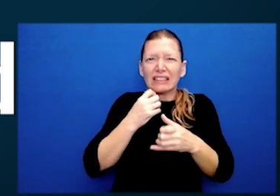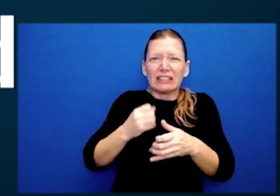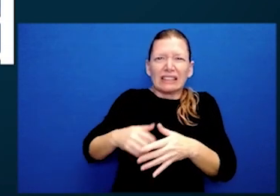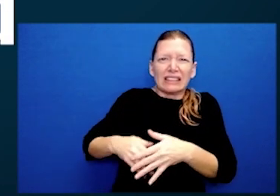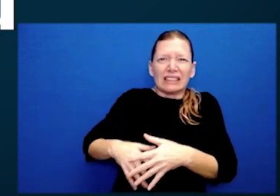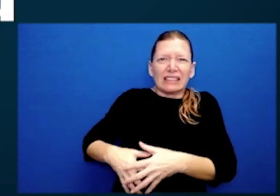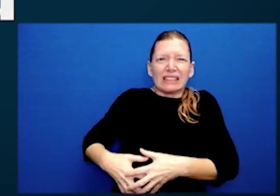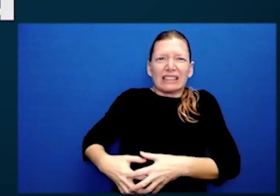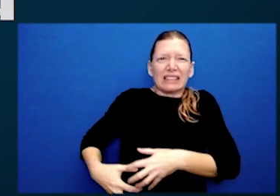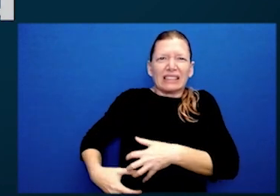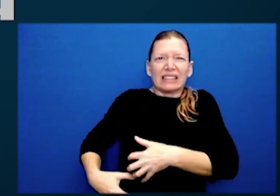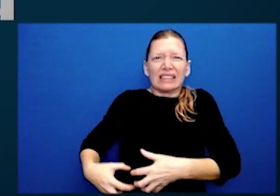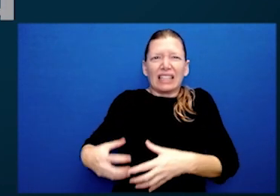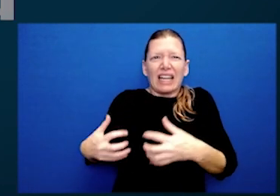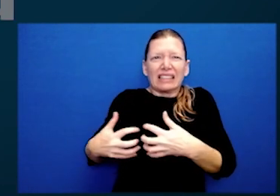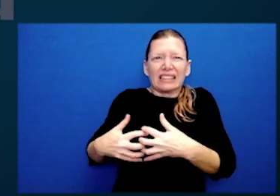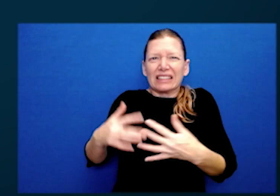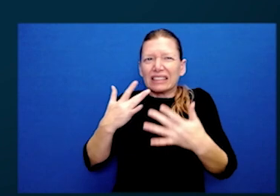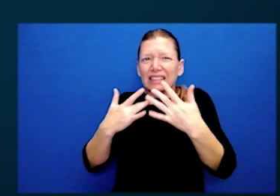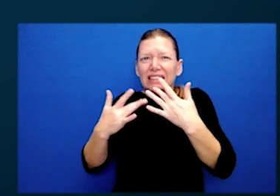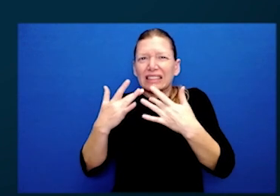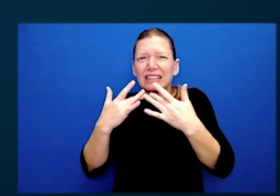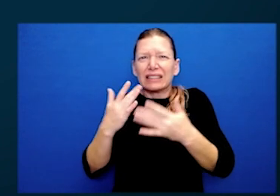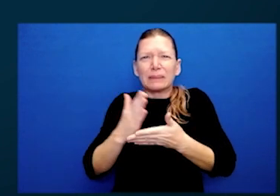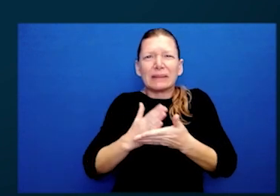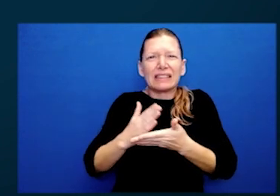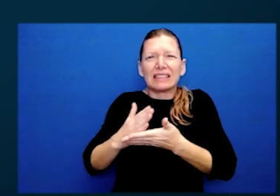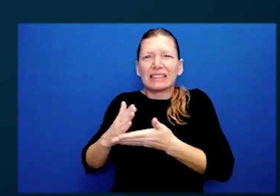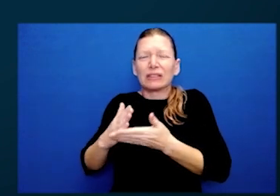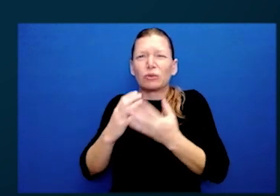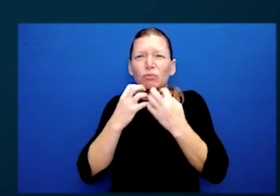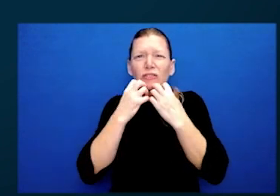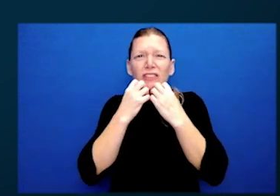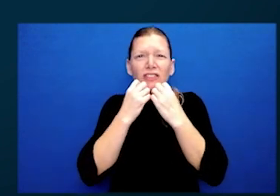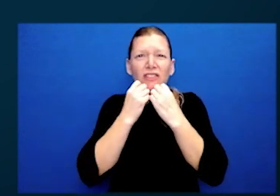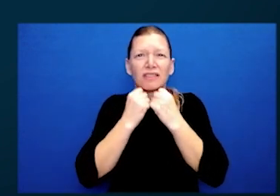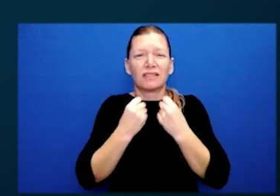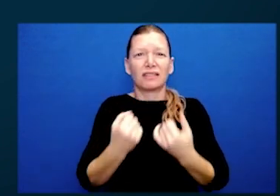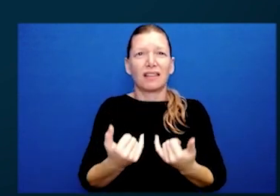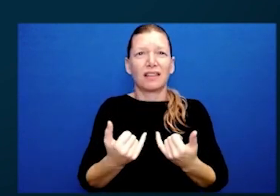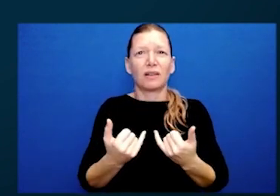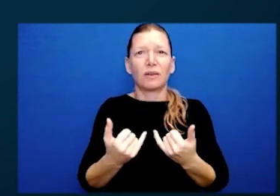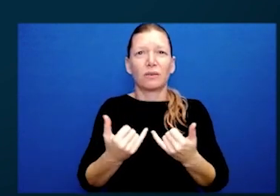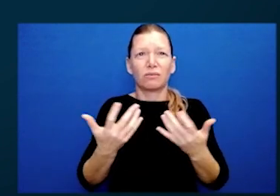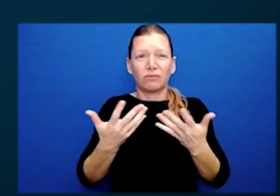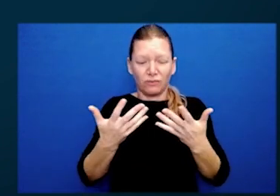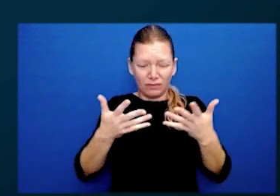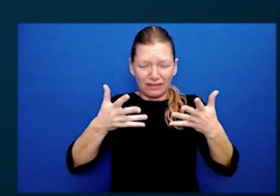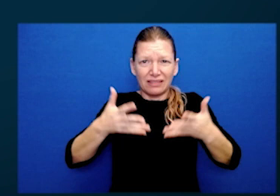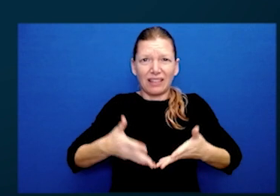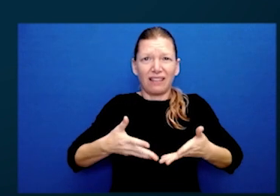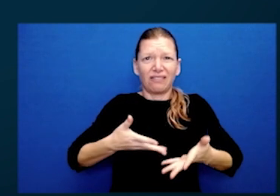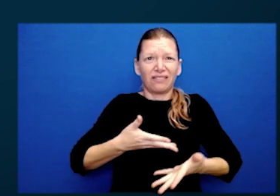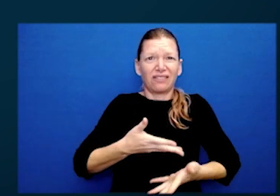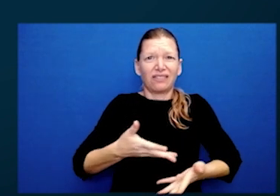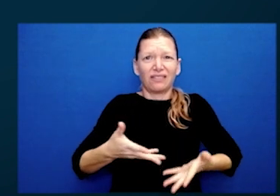tender bits held. These pieces are so precious now. The